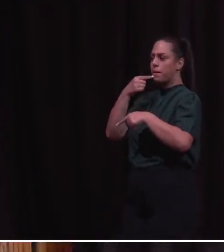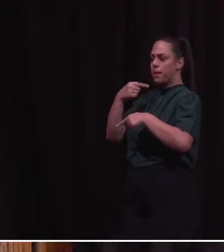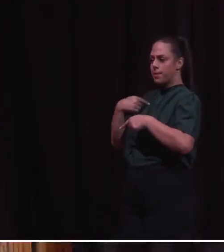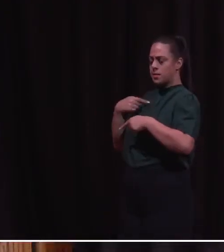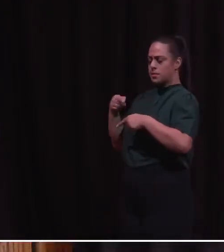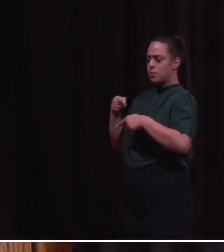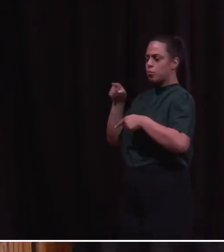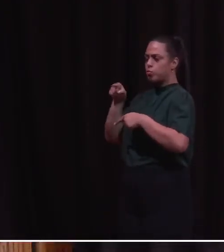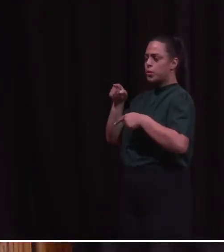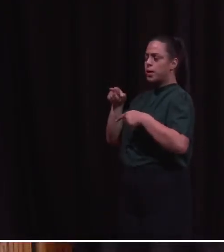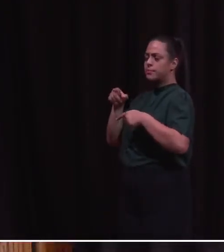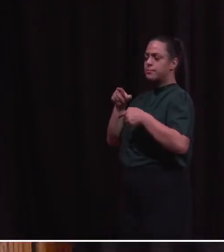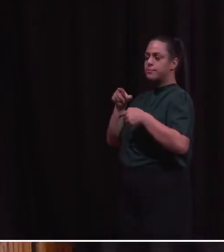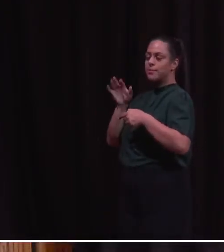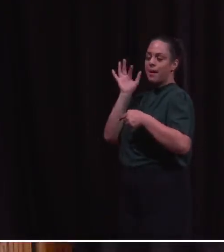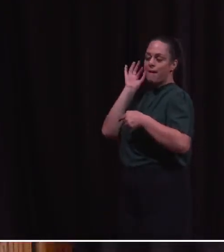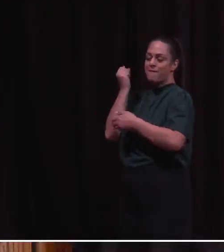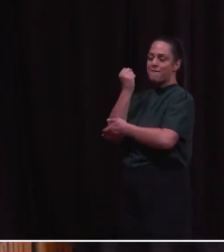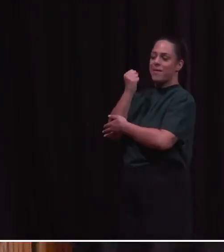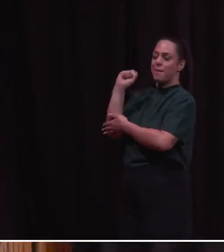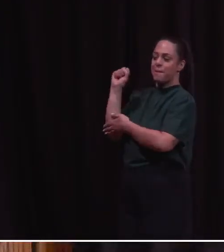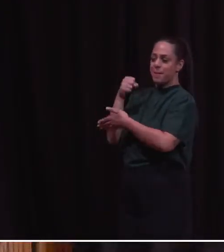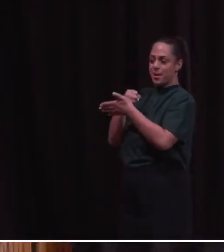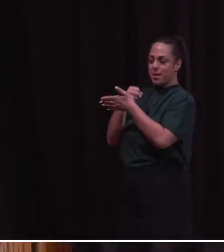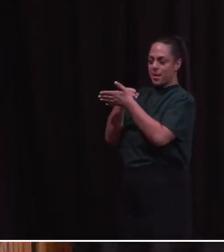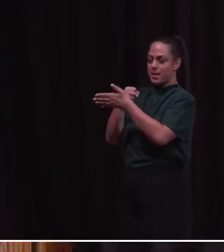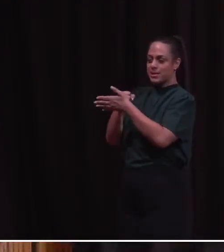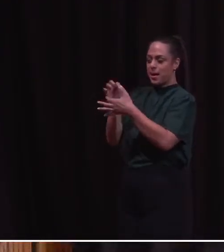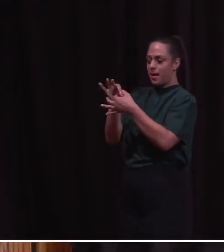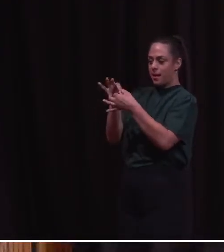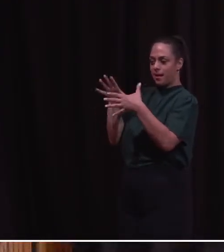where do I put Yeye Osun?